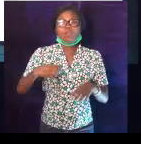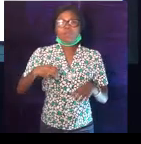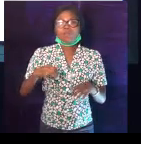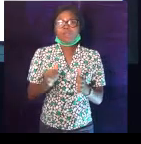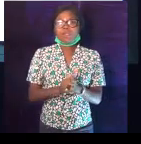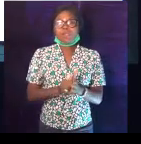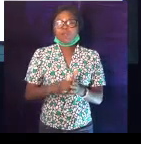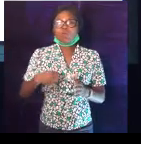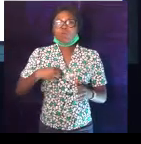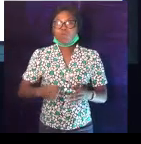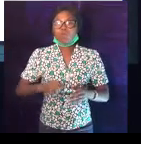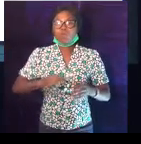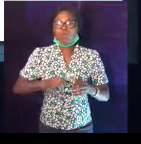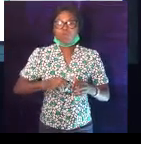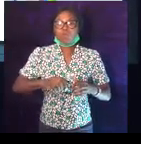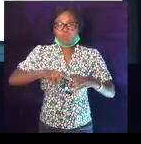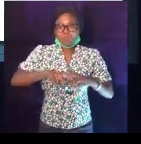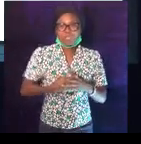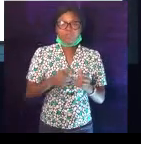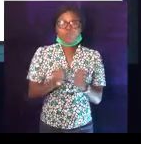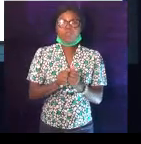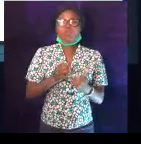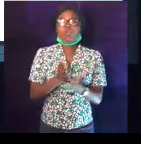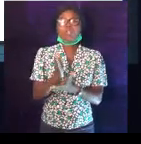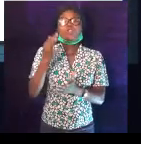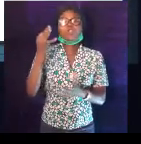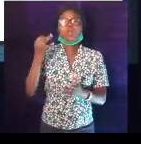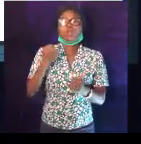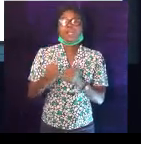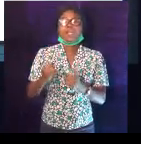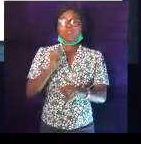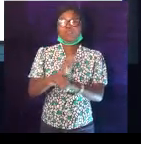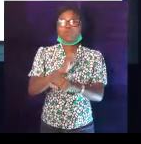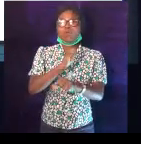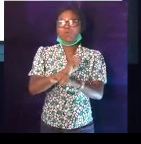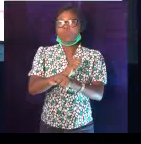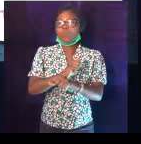will begin with a review of the correction to the last homework.